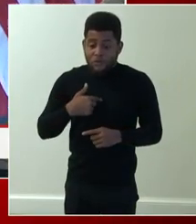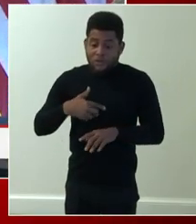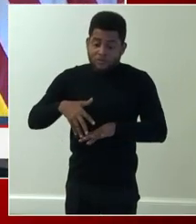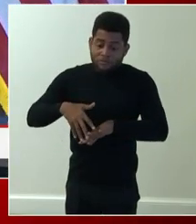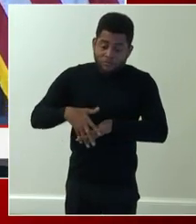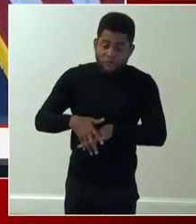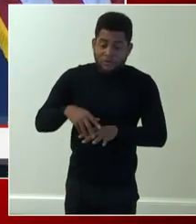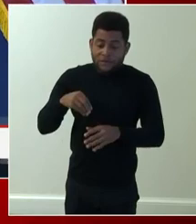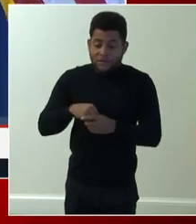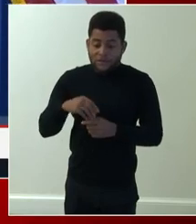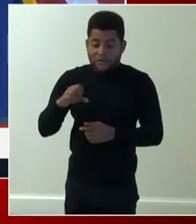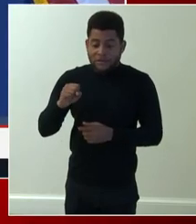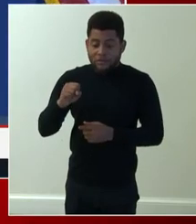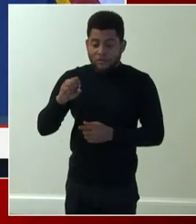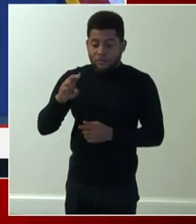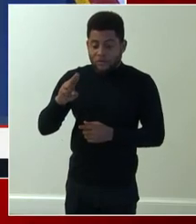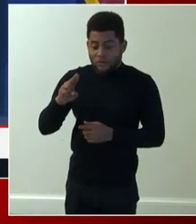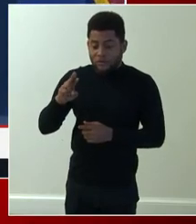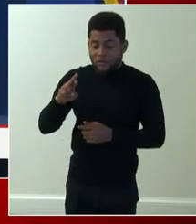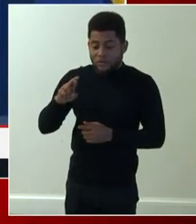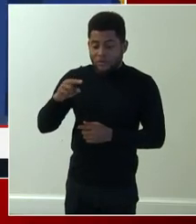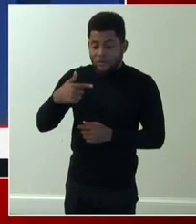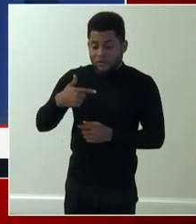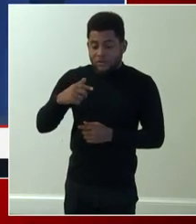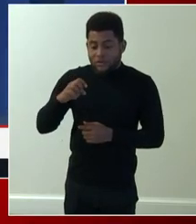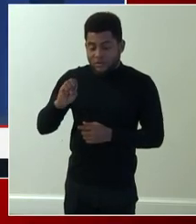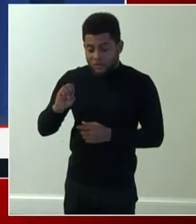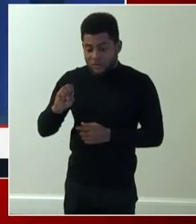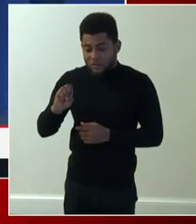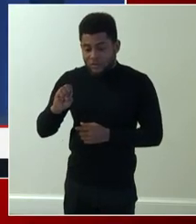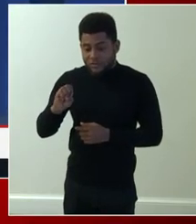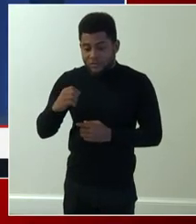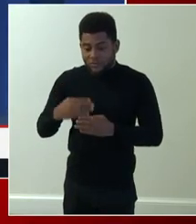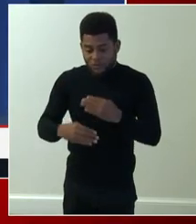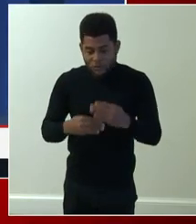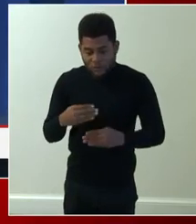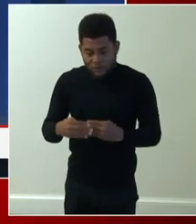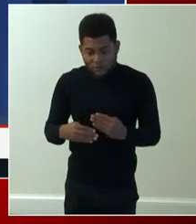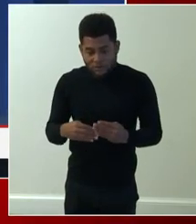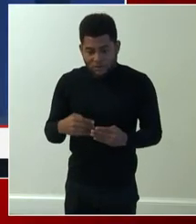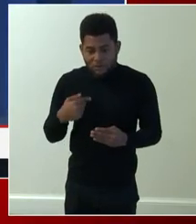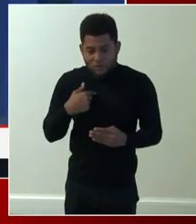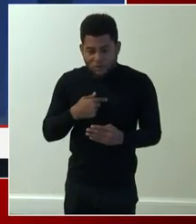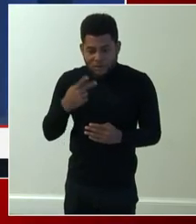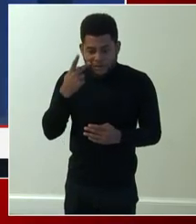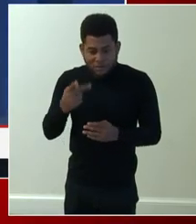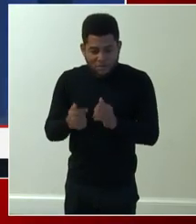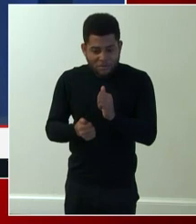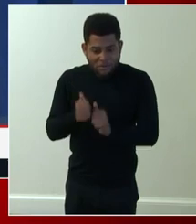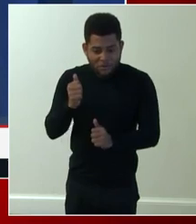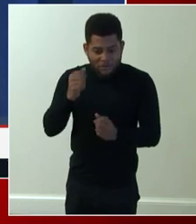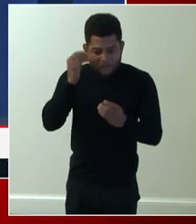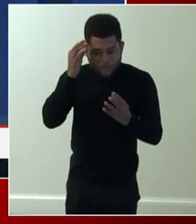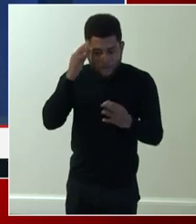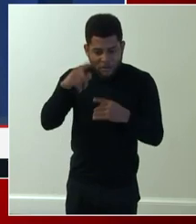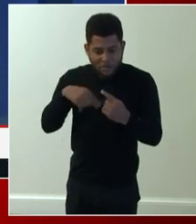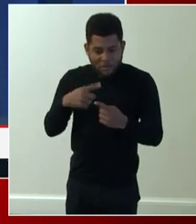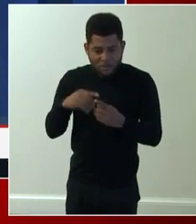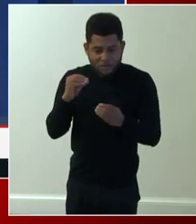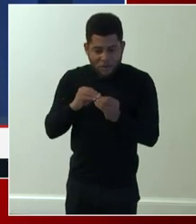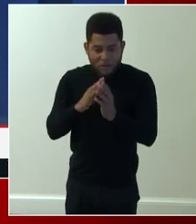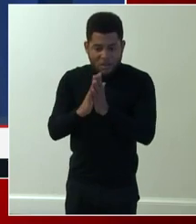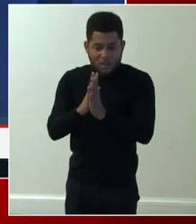protocol given the volume that we're seeing. We still see the most consults coming from more congregate settings,